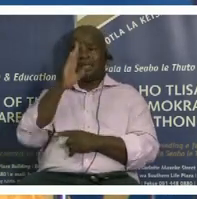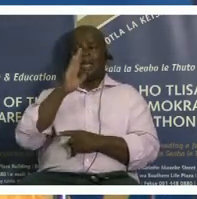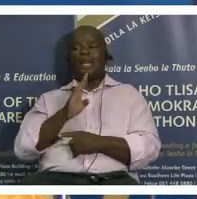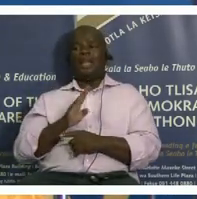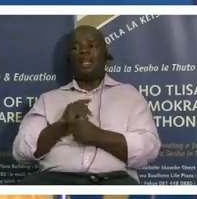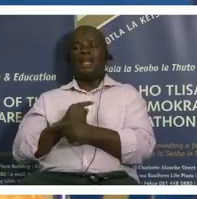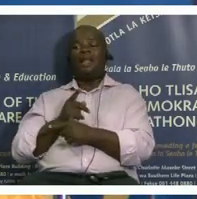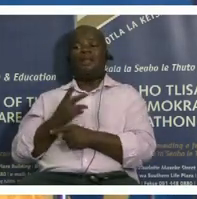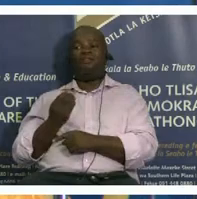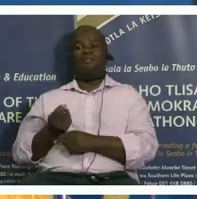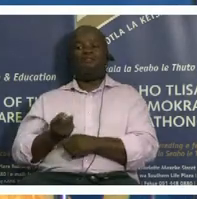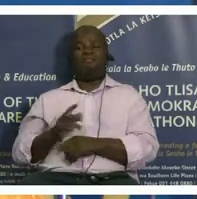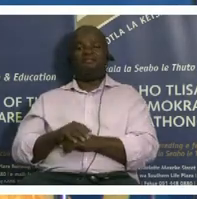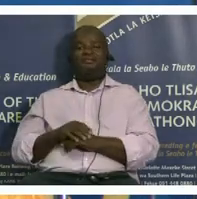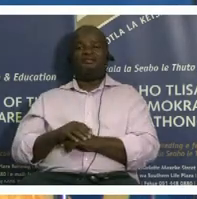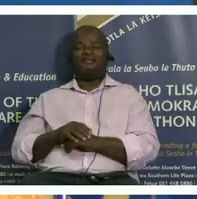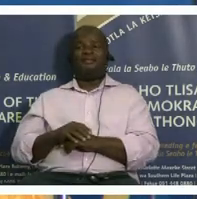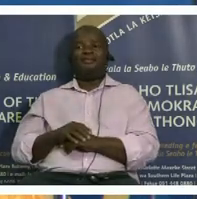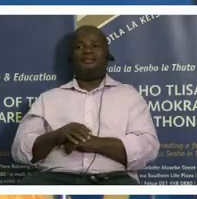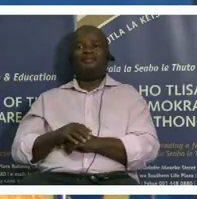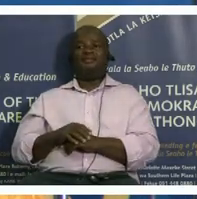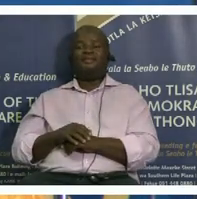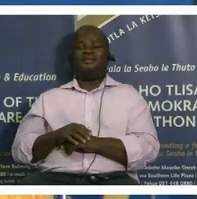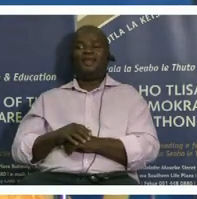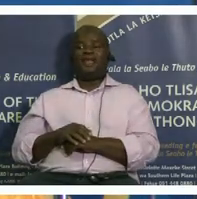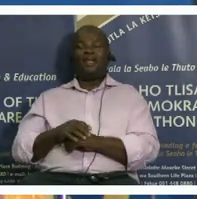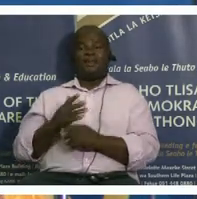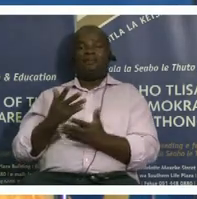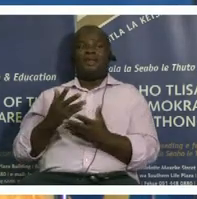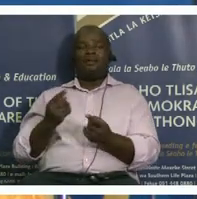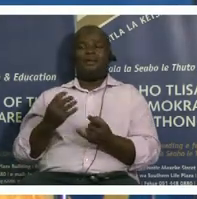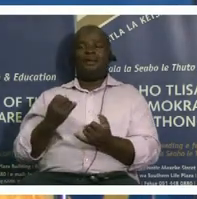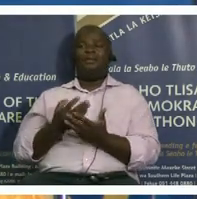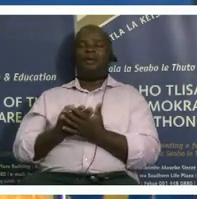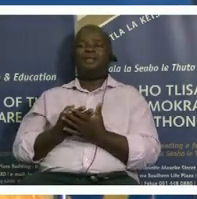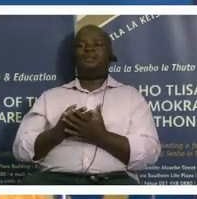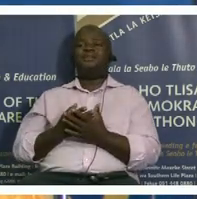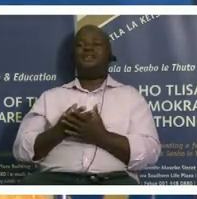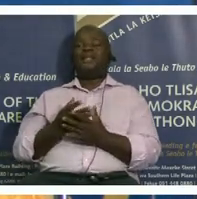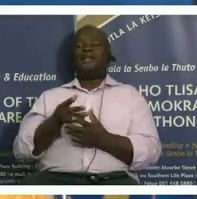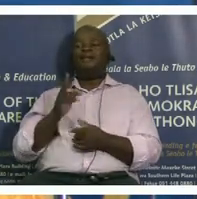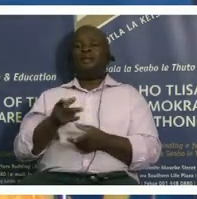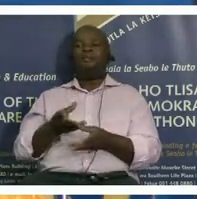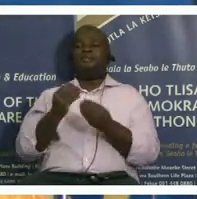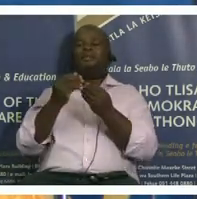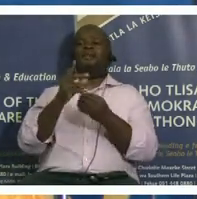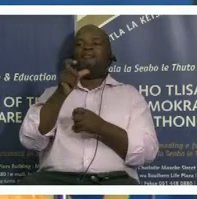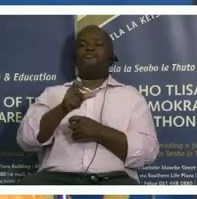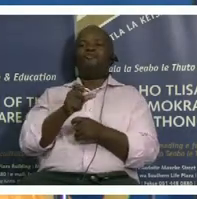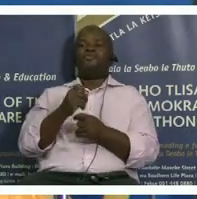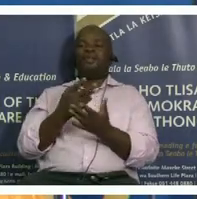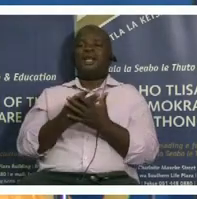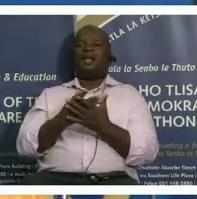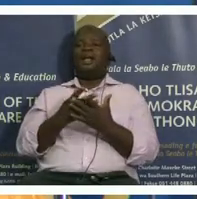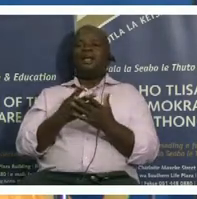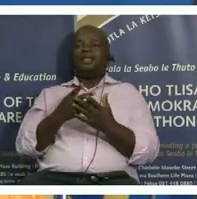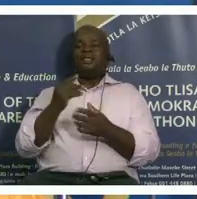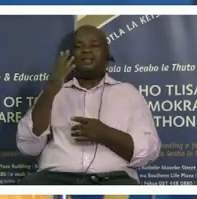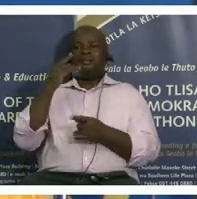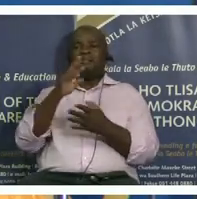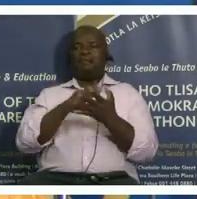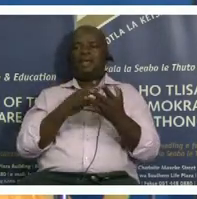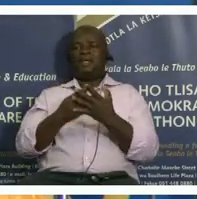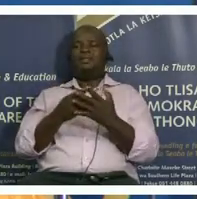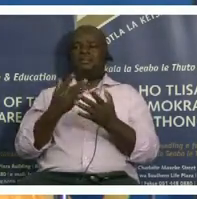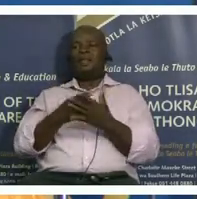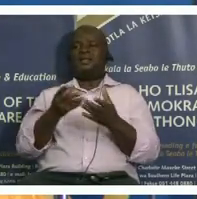kae. Me o bona la re tla me o fumana motho a etsang science le maths a tla tsebe hore a